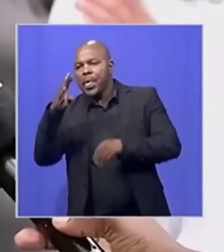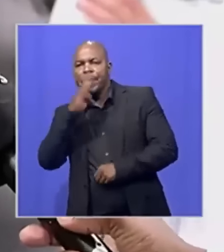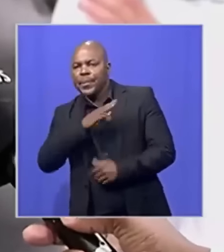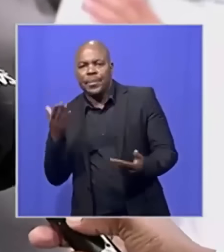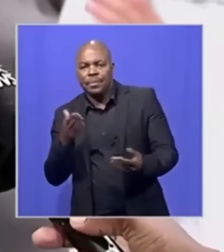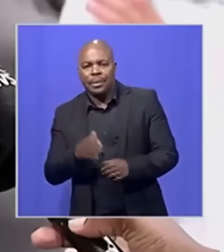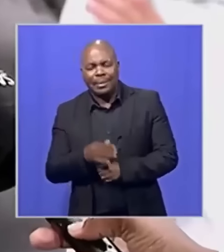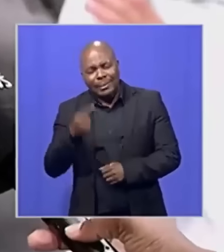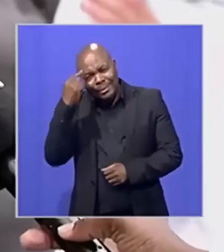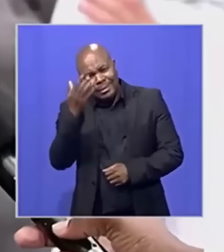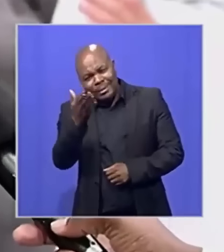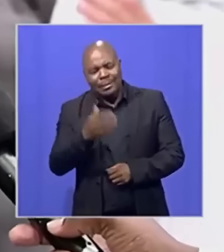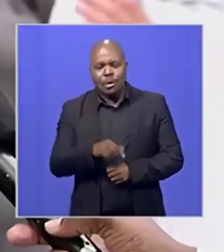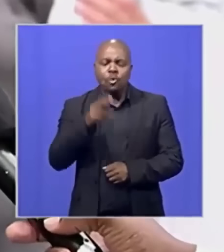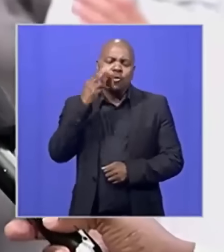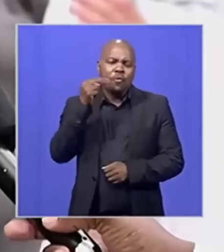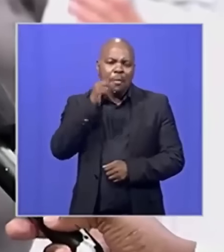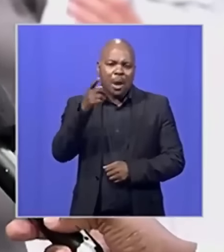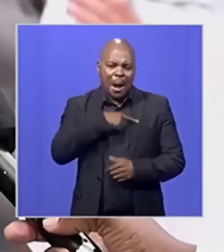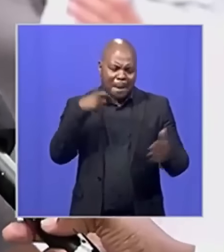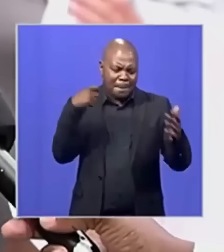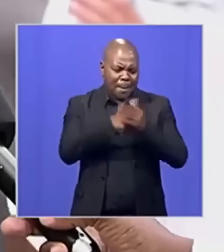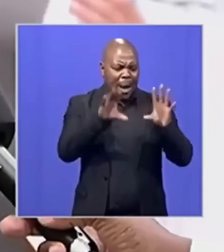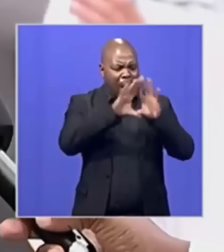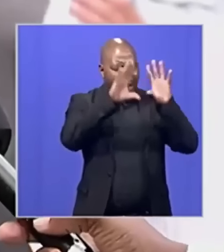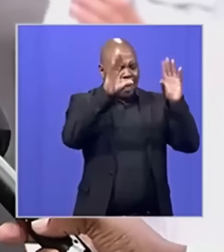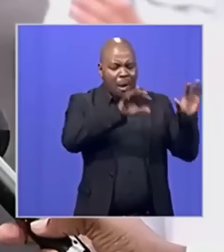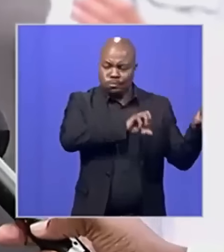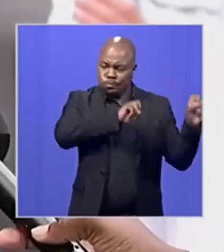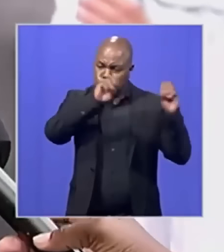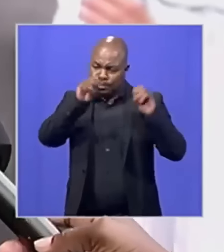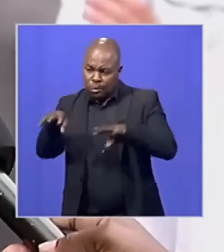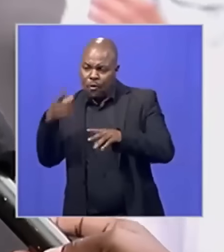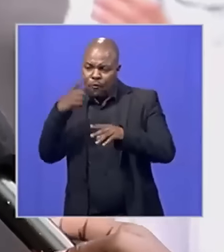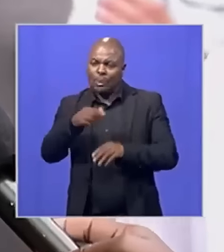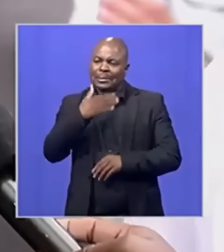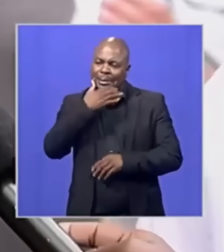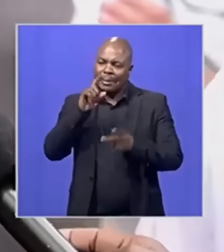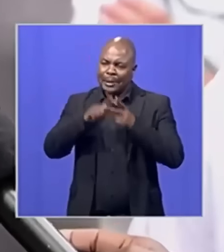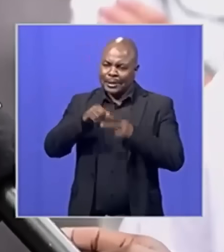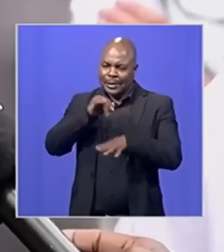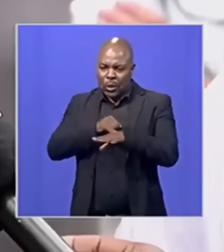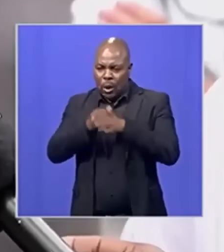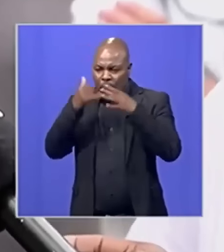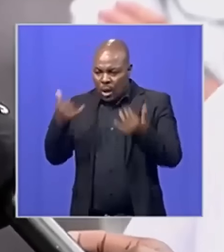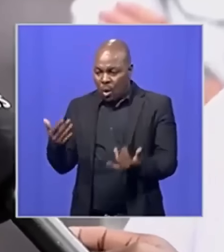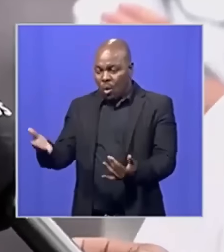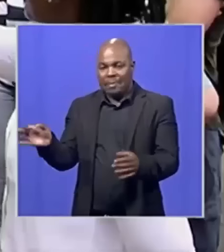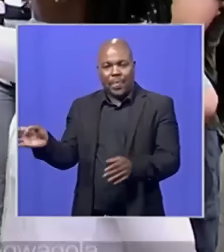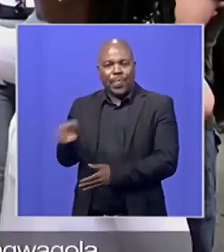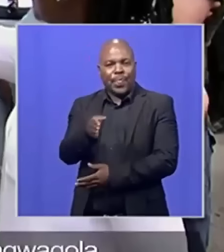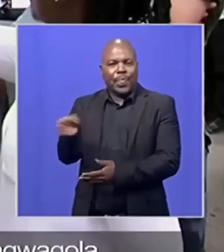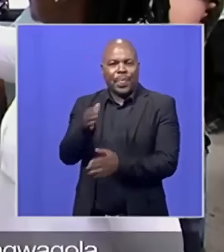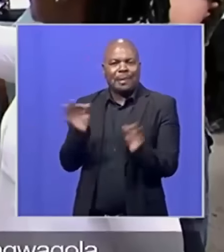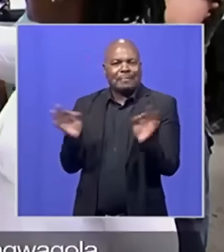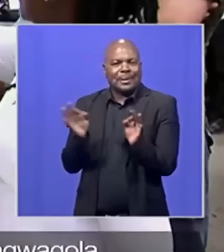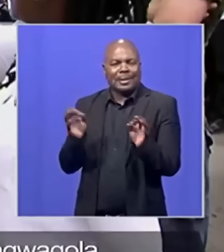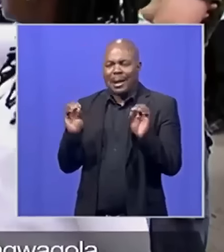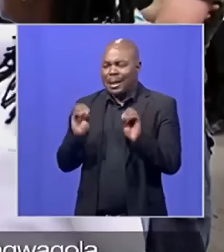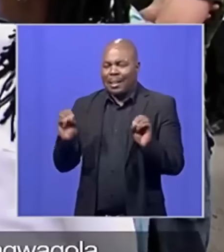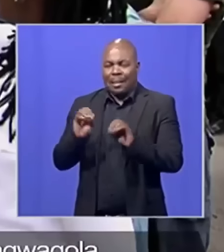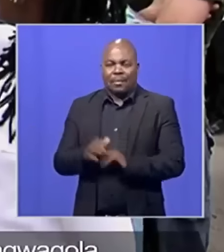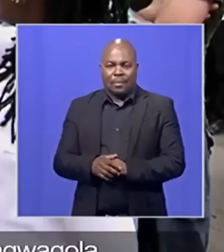in November, you pay for the whole of December and the whole of January. Today, we don't have anything in our fridges anymore. What we really